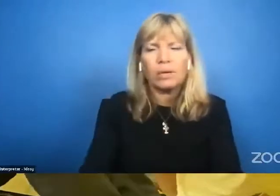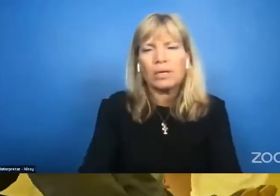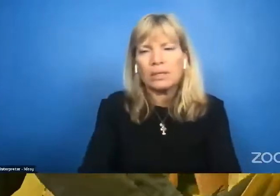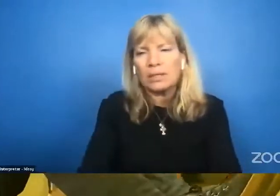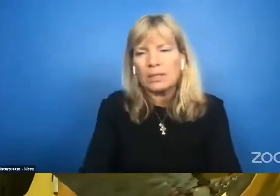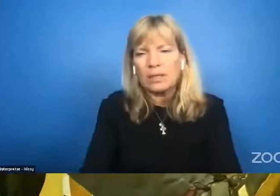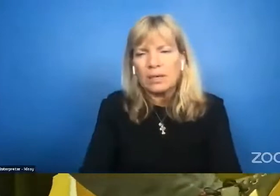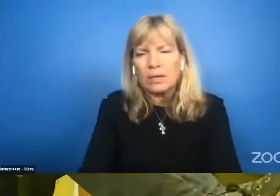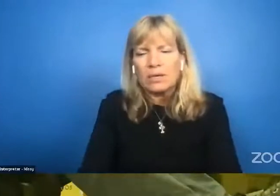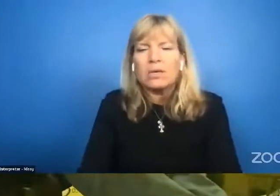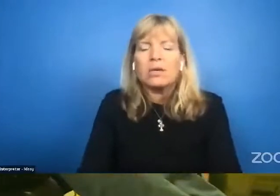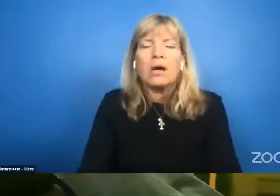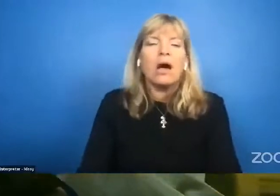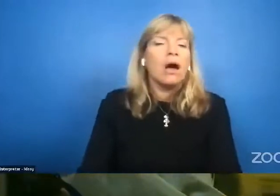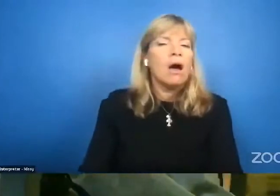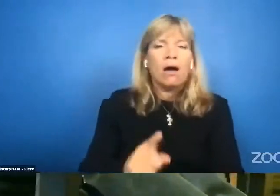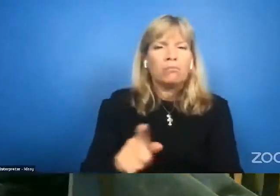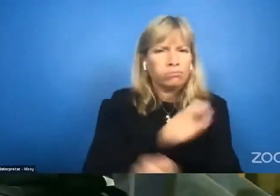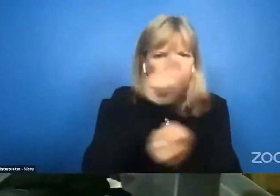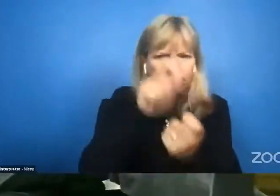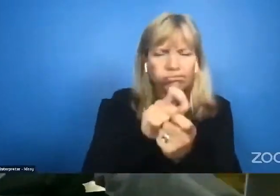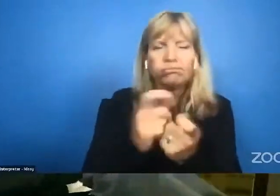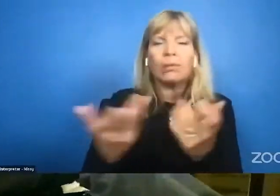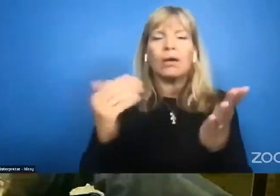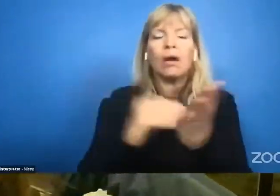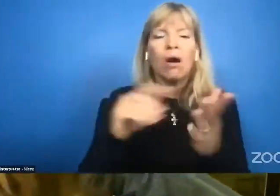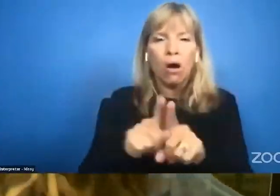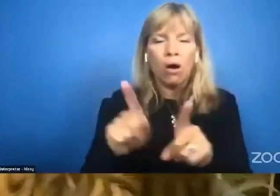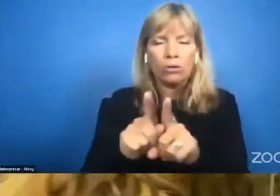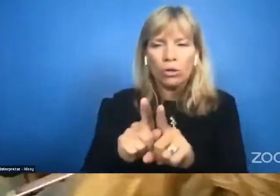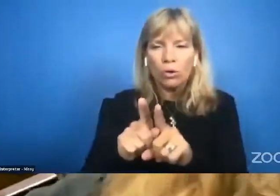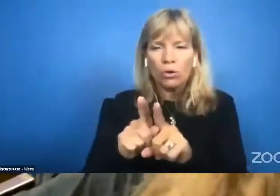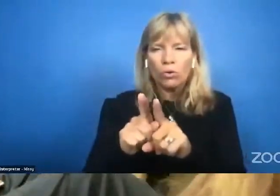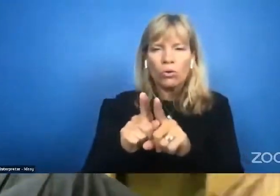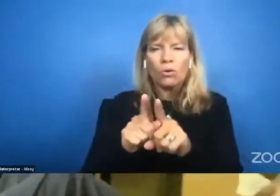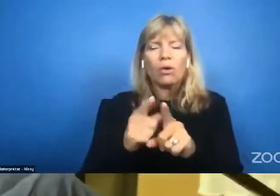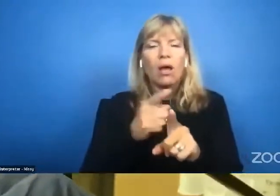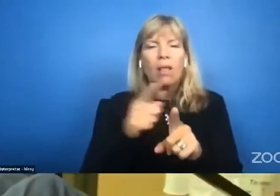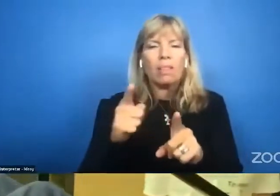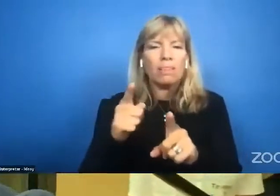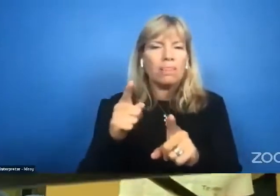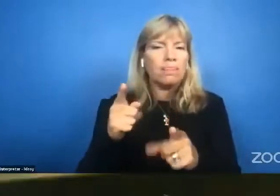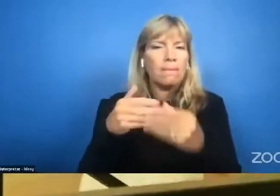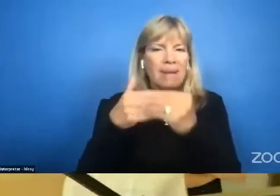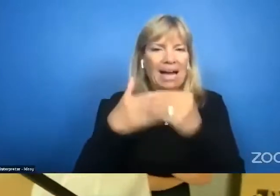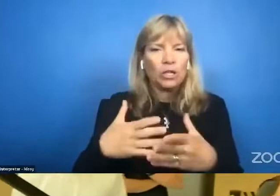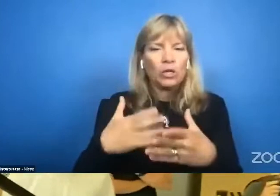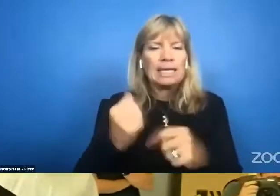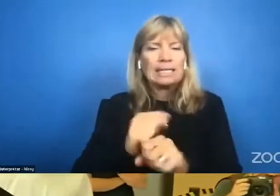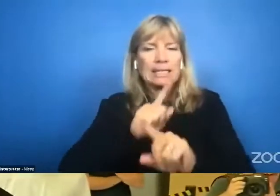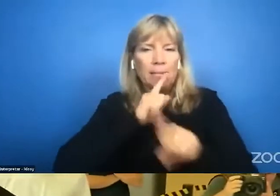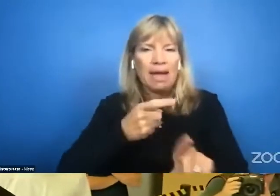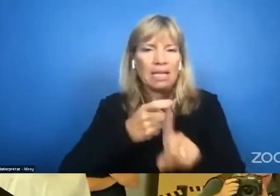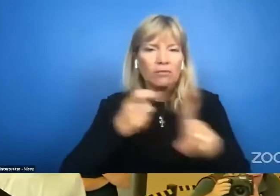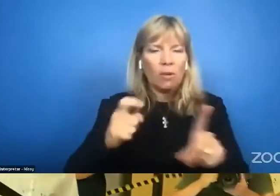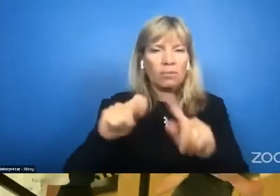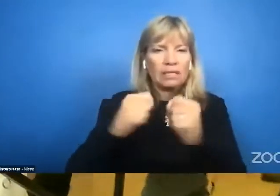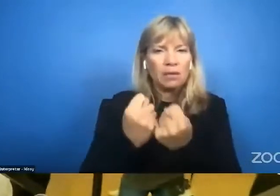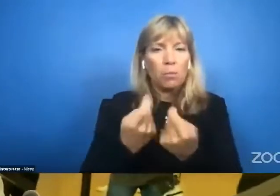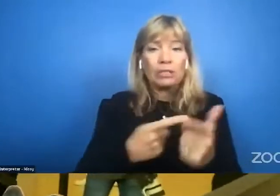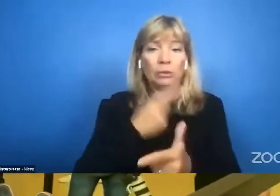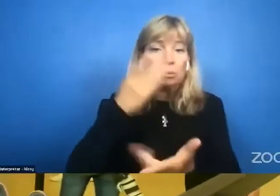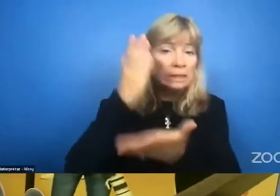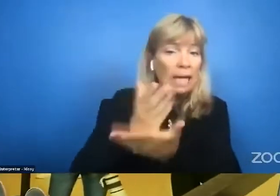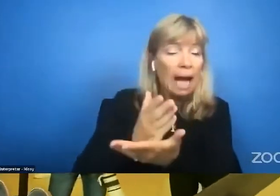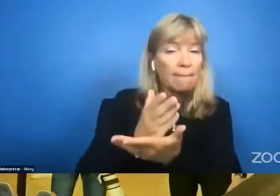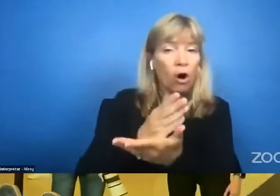Very precise. They the pilot also receives commands from the teammates when to stop on the platform because there is not too much